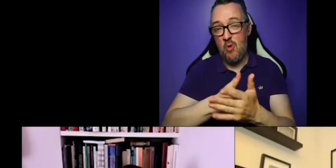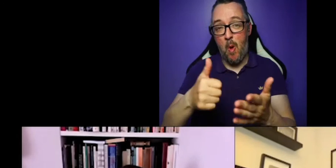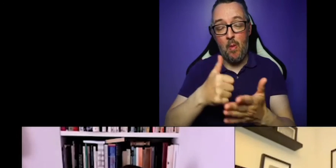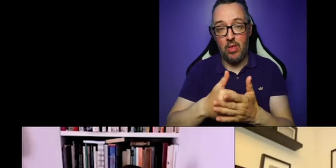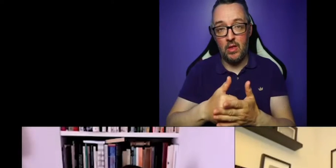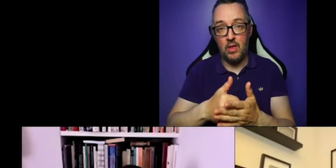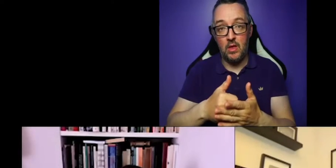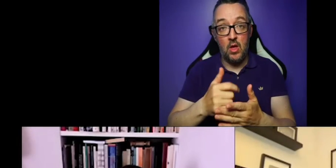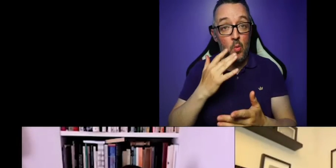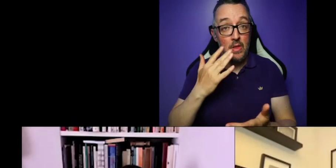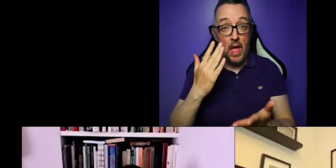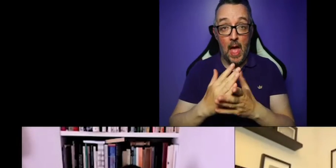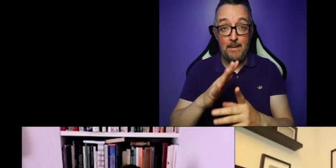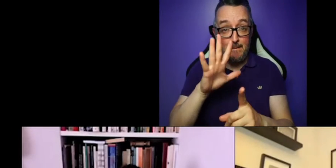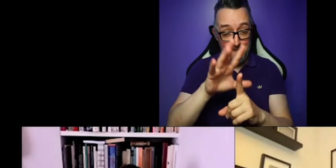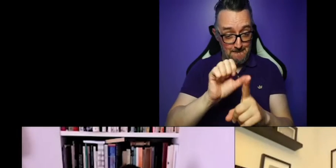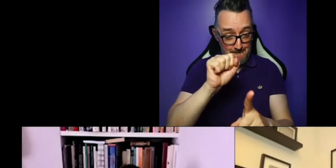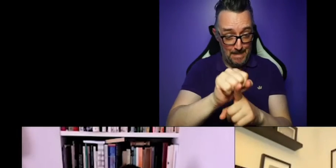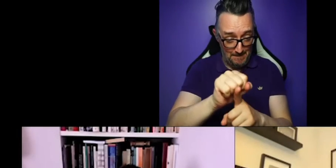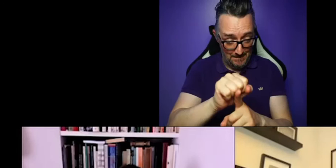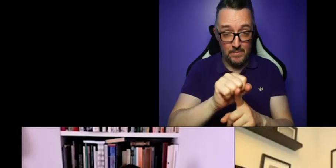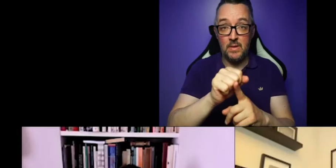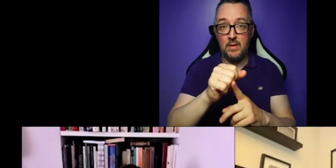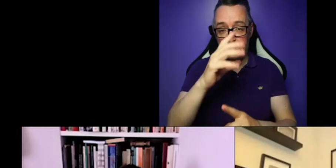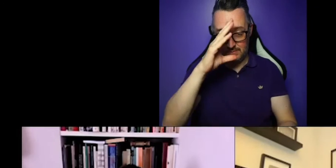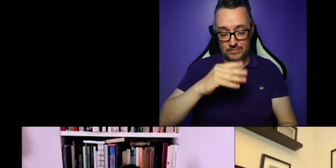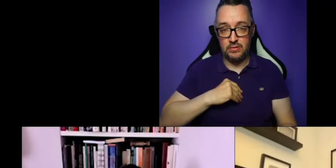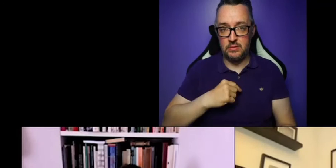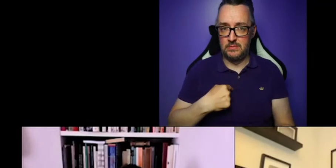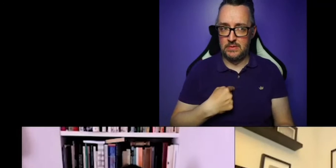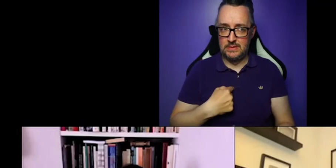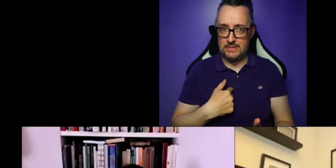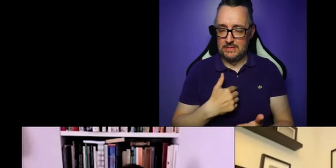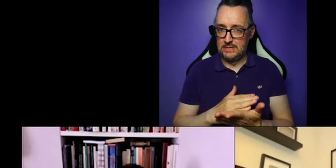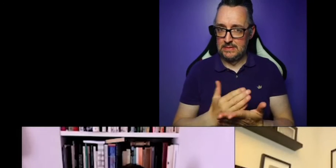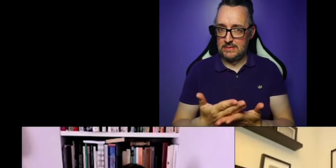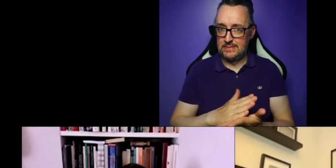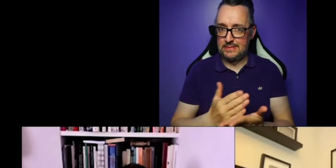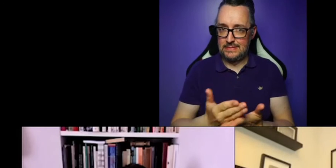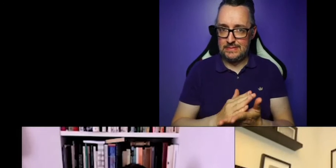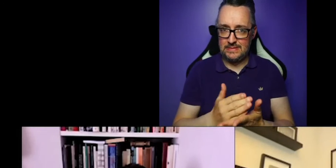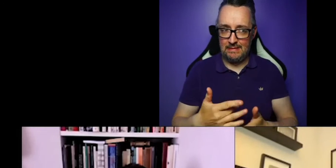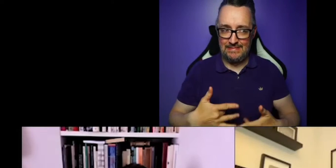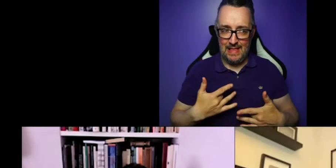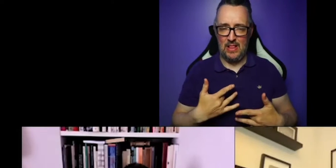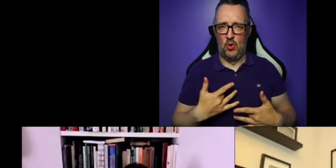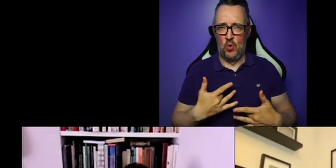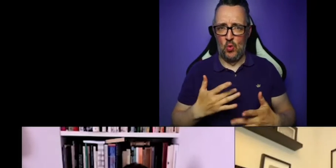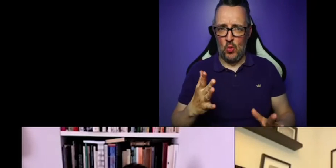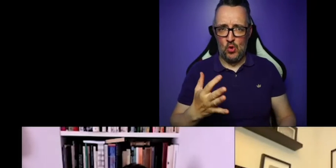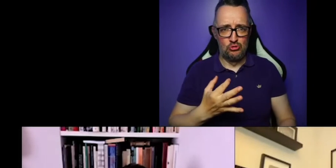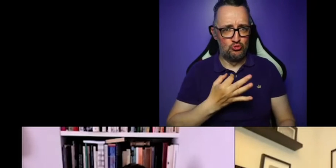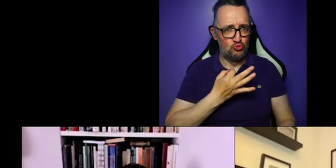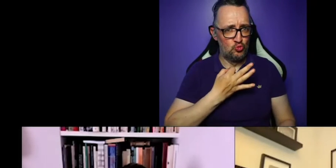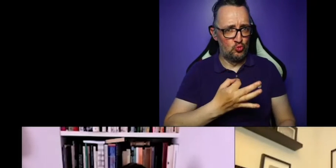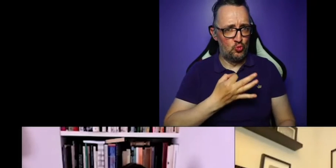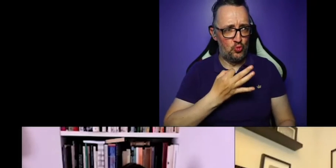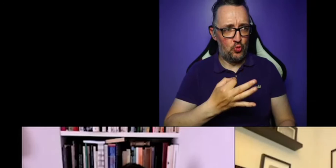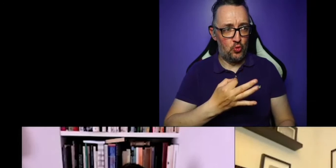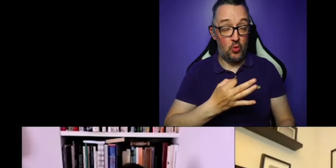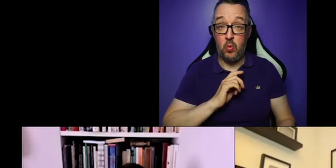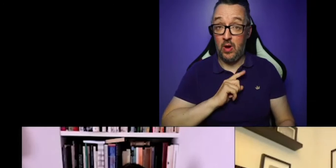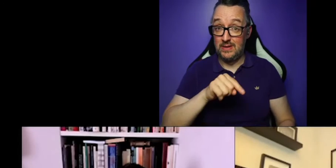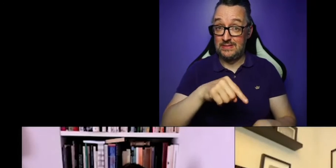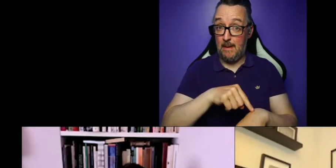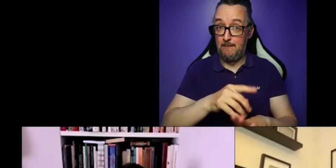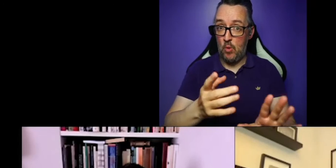And even right up to the moment of diagnosis, I was uncertain. It felt very, very risky thing to do. It was quite an